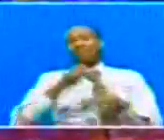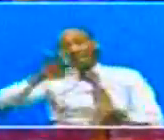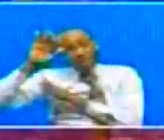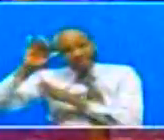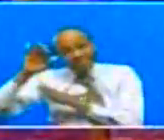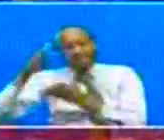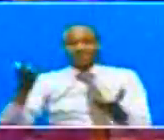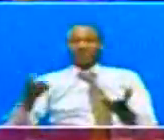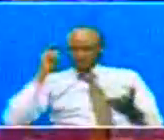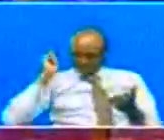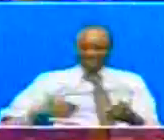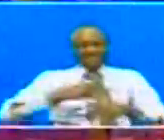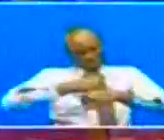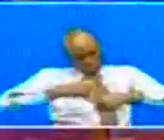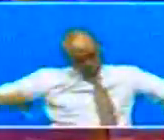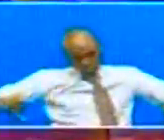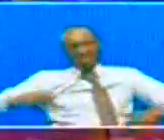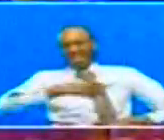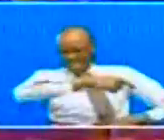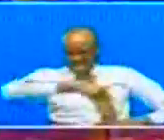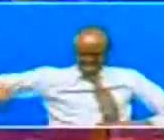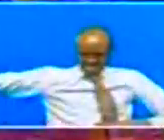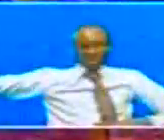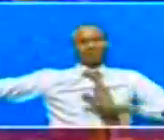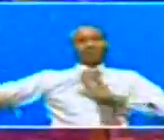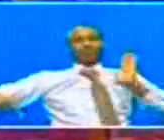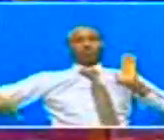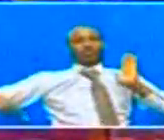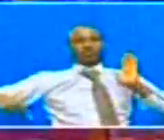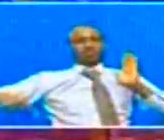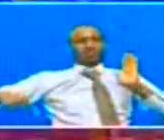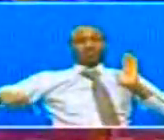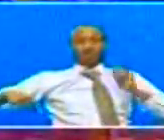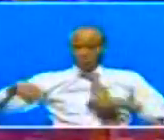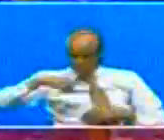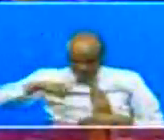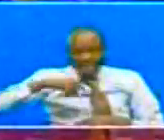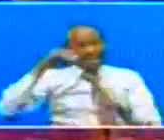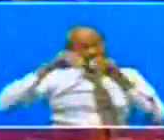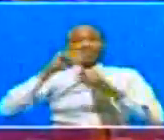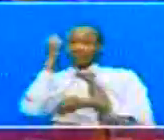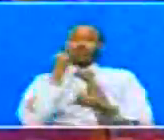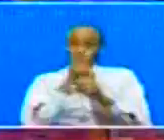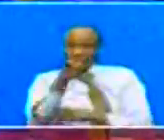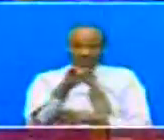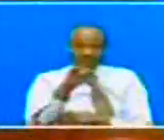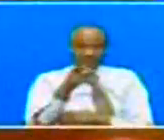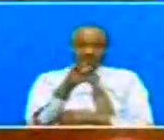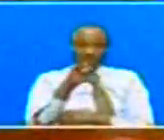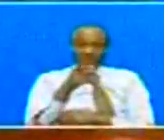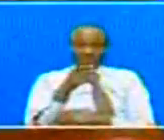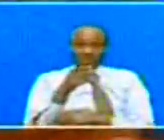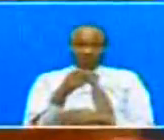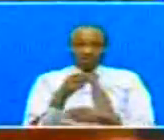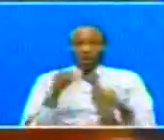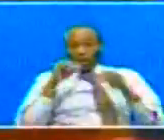now. The line in the sand has been drawn. Has been drawn. And you elected him to do so. Oh my. Why my? Can